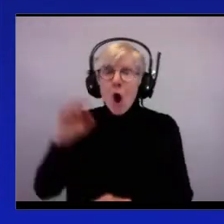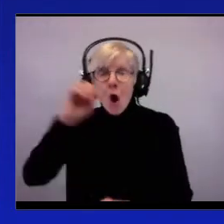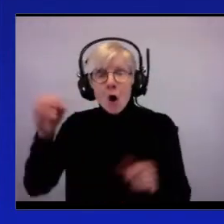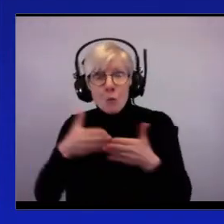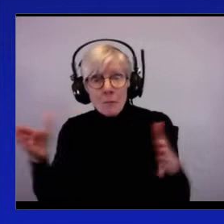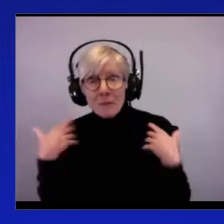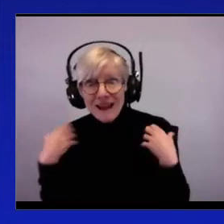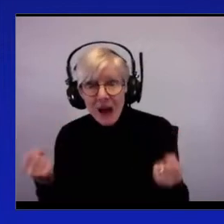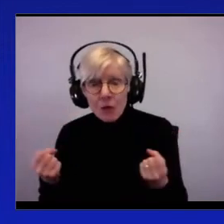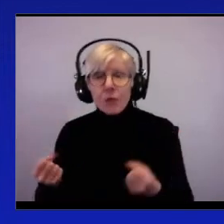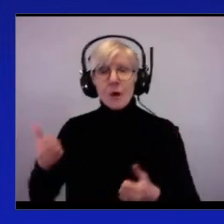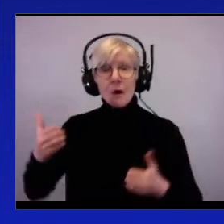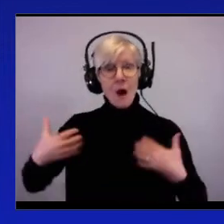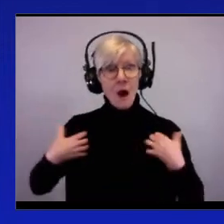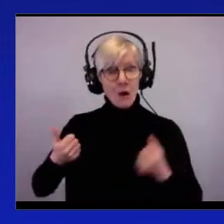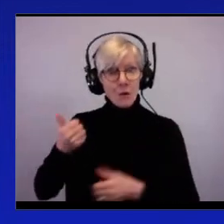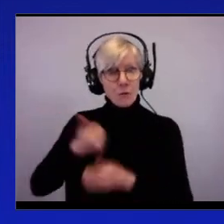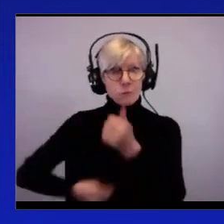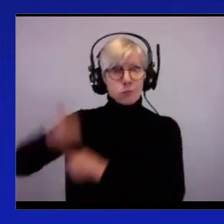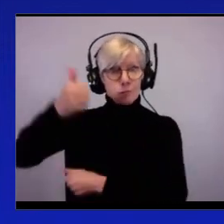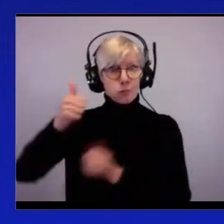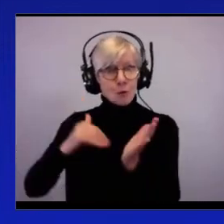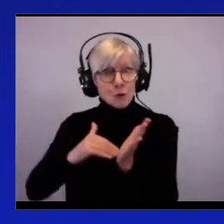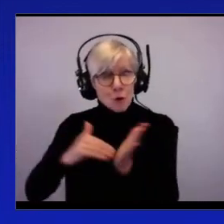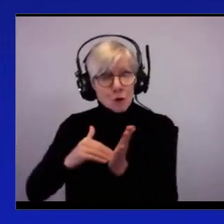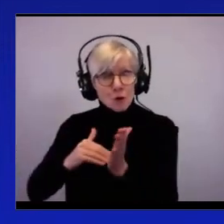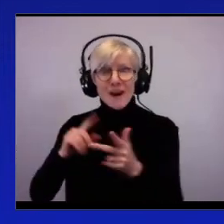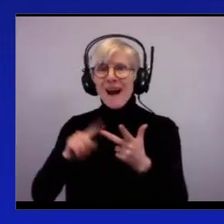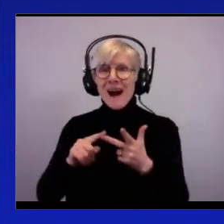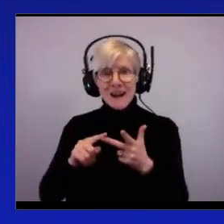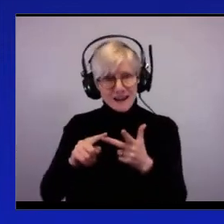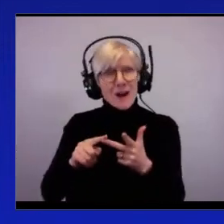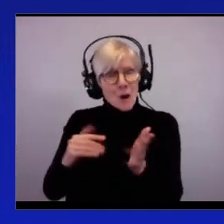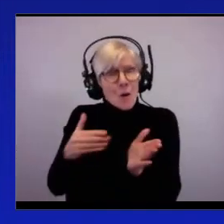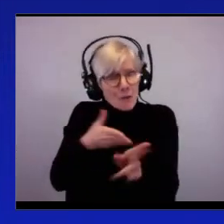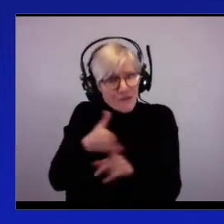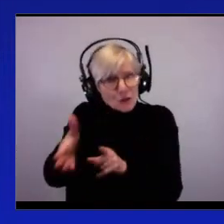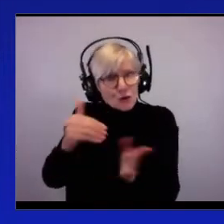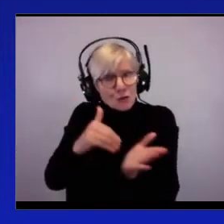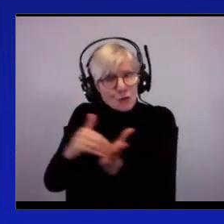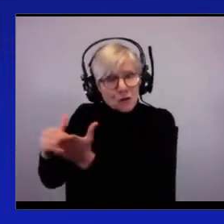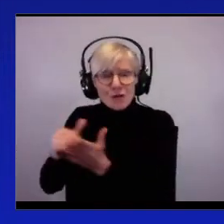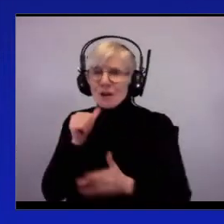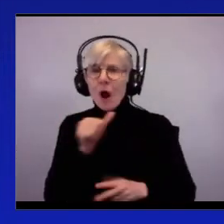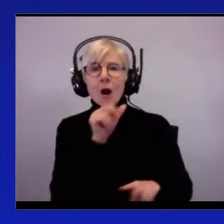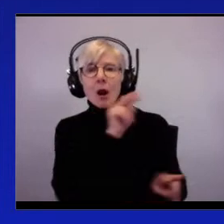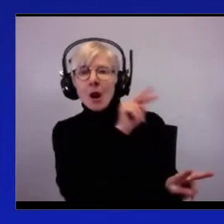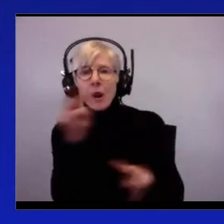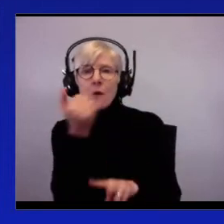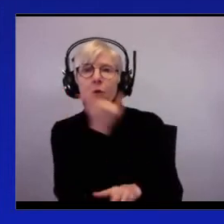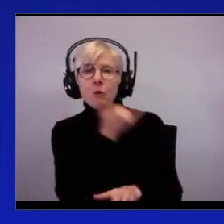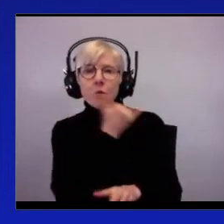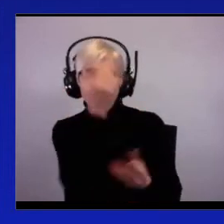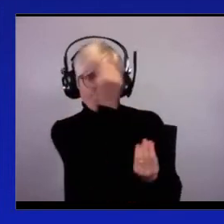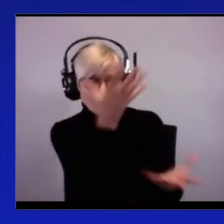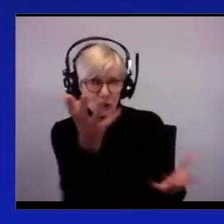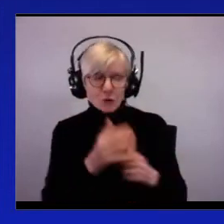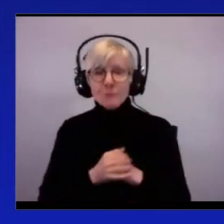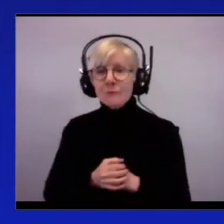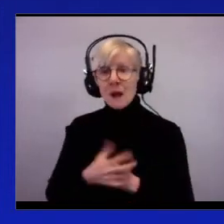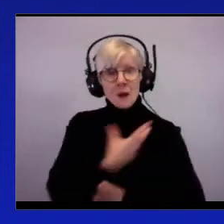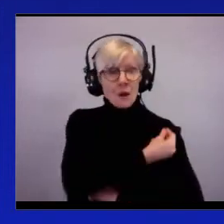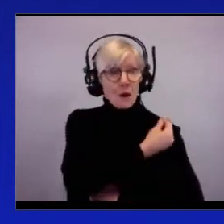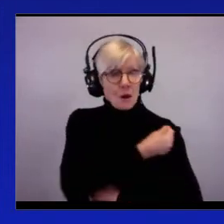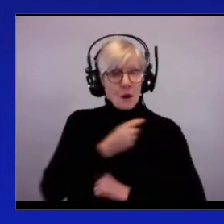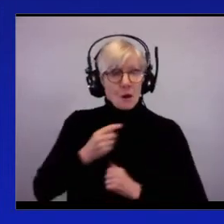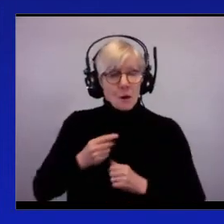medical officer, Dr. Etches, and our healthcare professionals. Now, we know that distributing and administering the vaccine is significant,